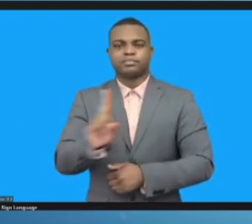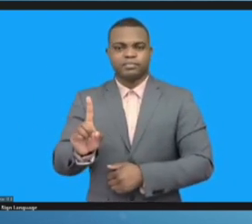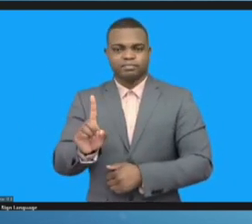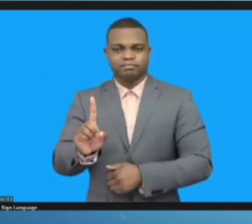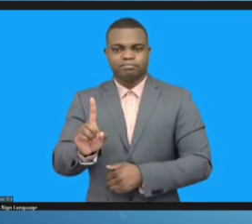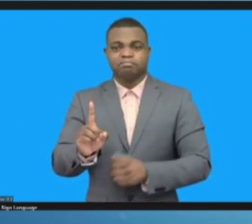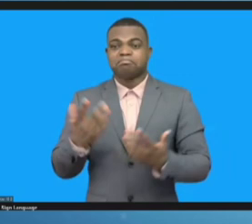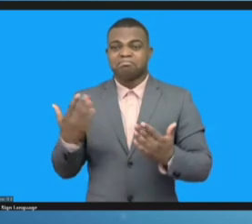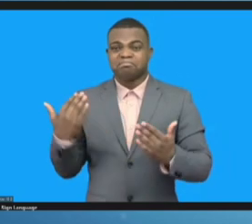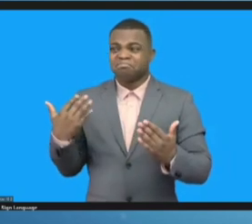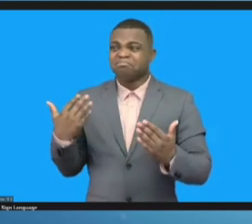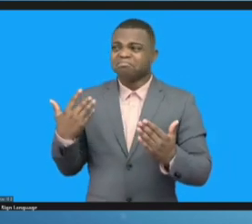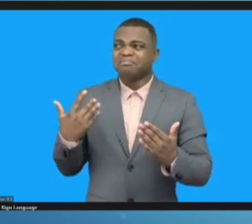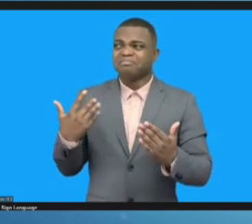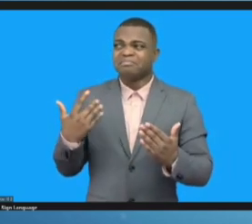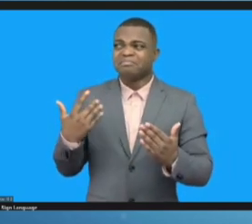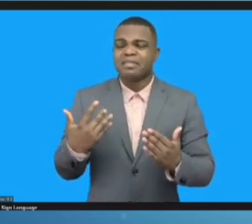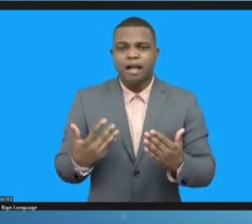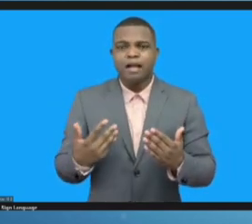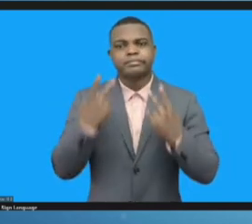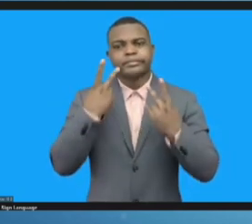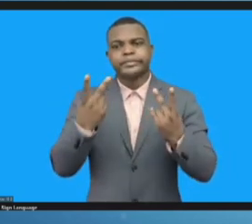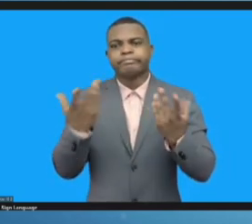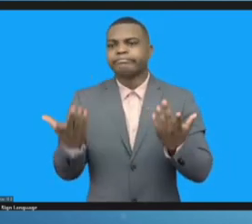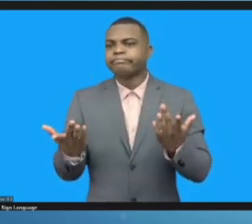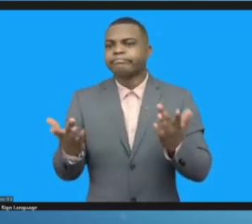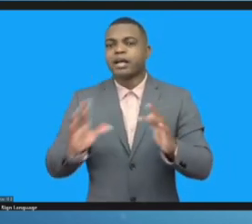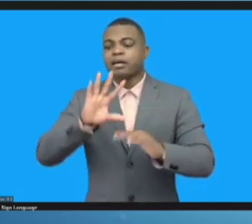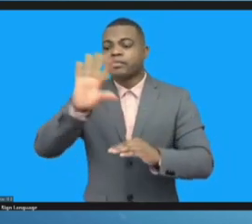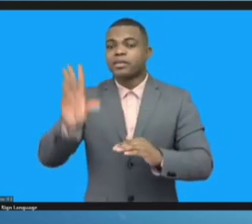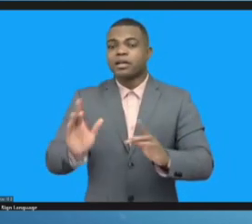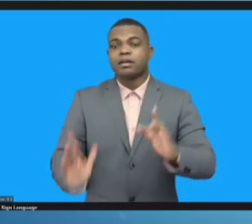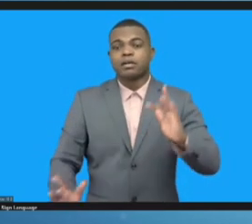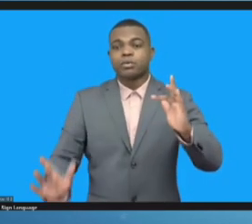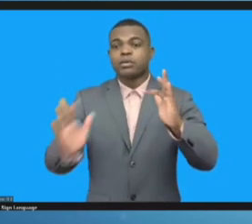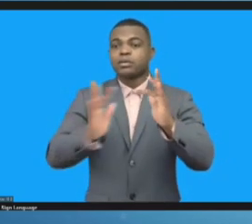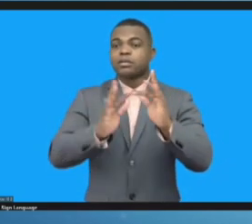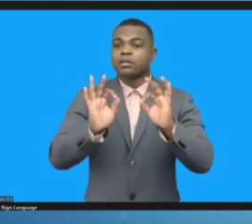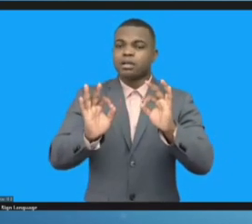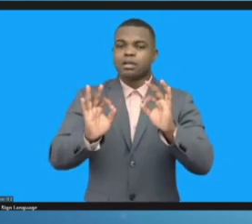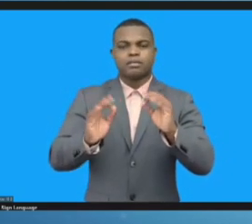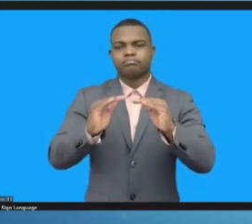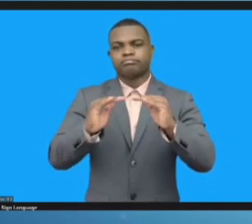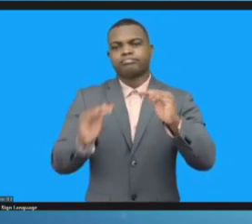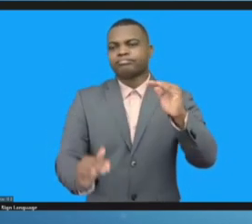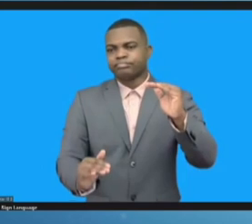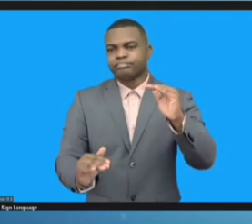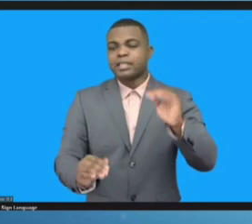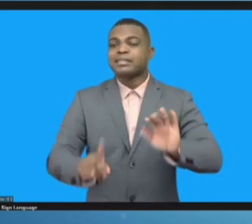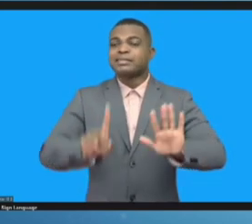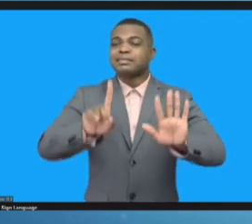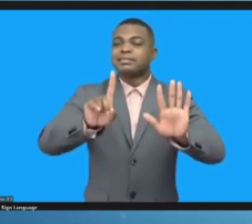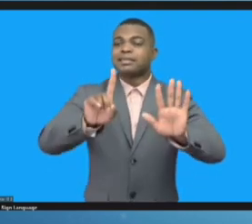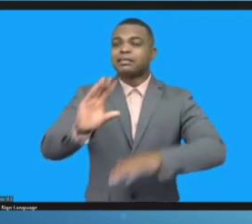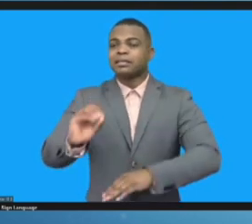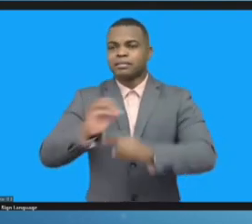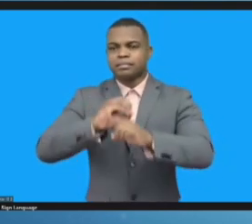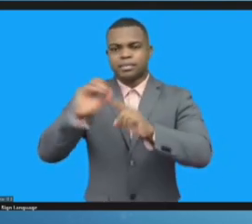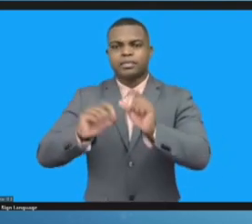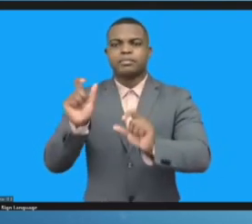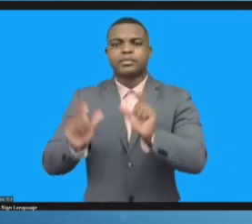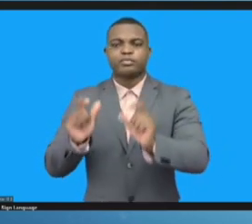globally. This is in a direct contrast with the developed regions such as Europe, the